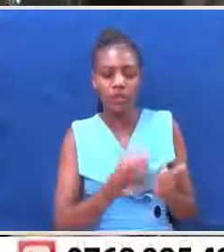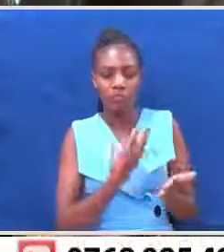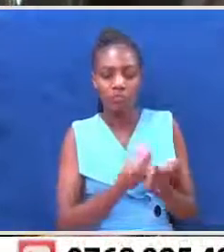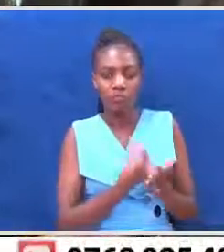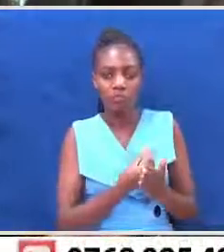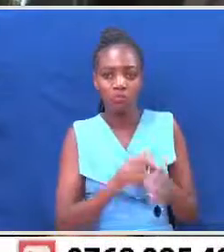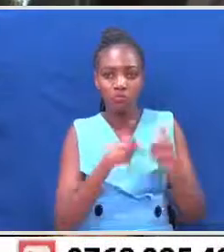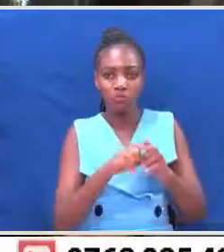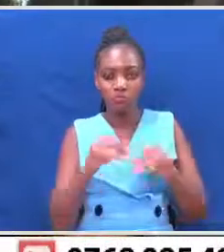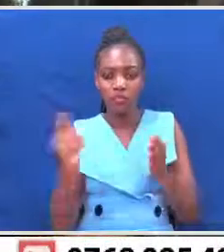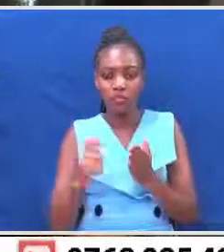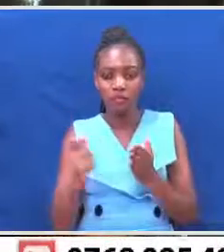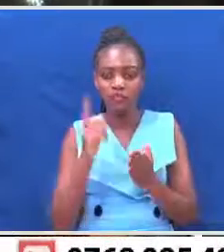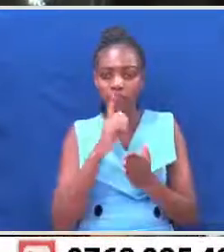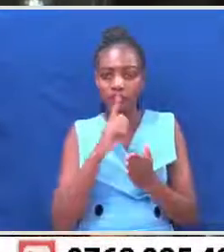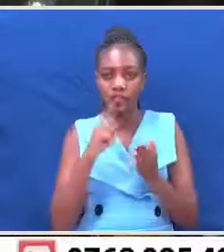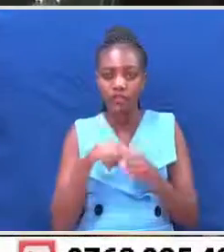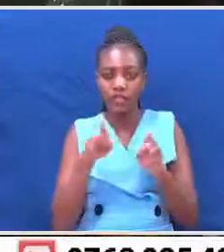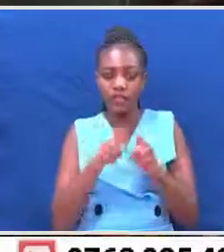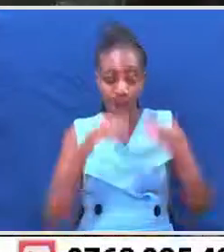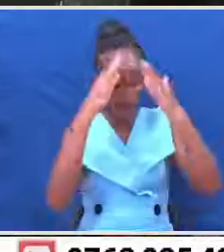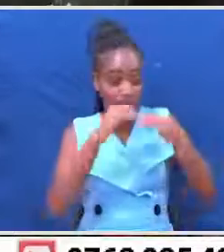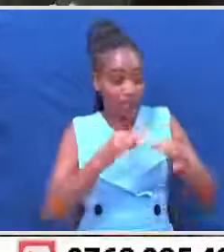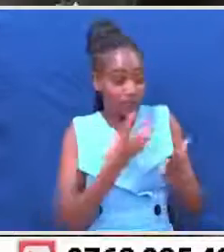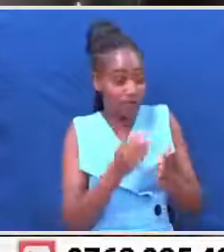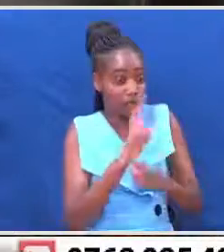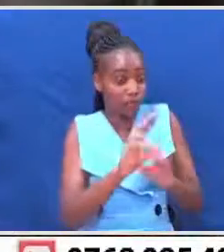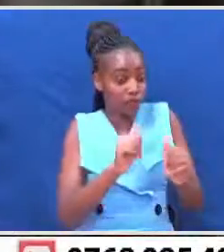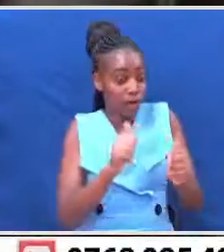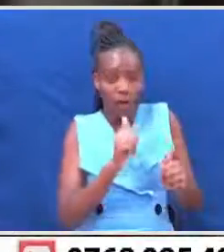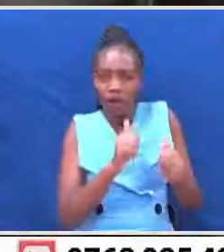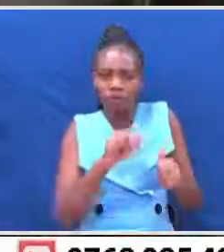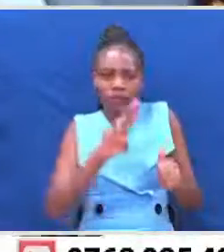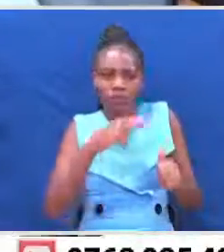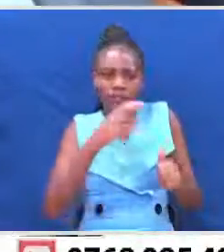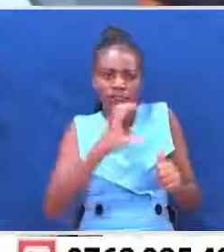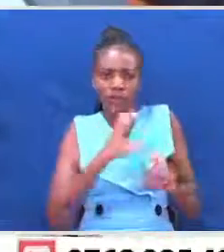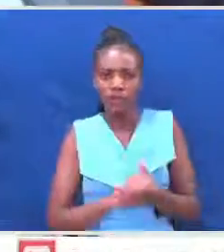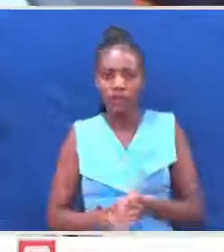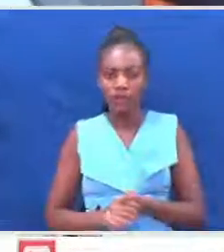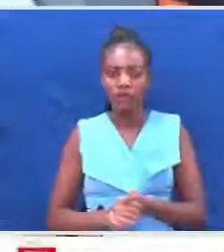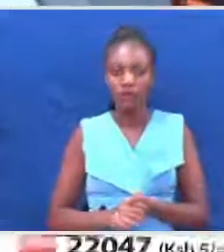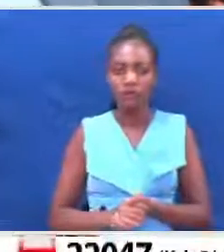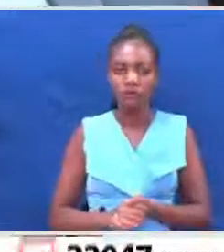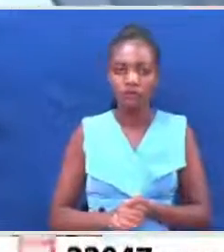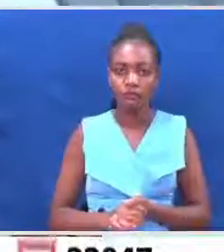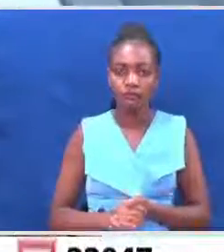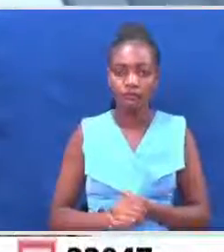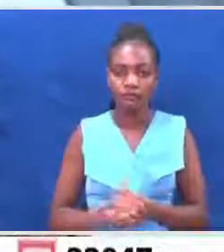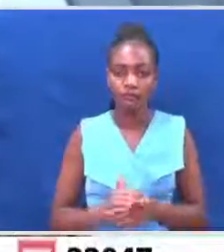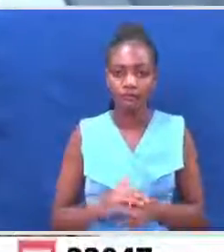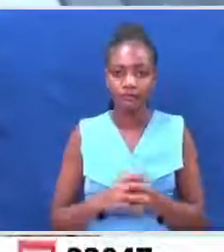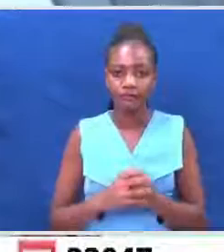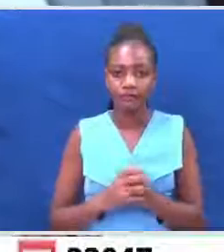procurement of tender and proper utilization of the Universal Healthcare Fund. Okay, the value of goods that have been delivered were